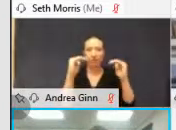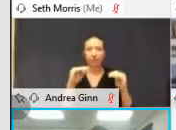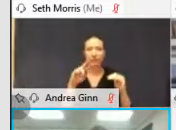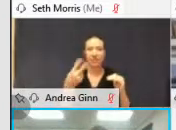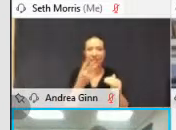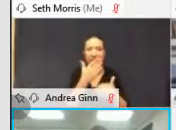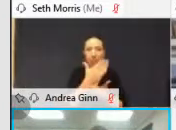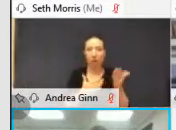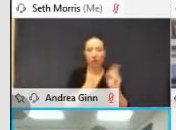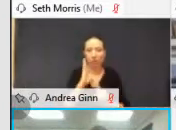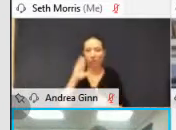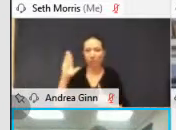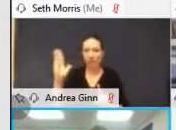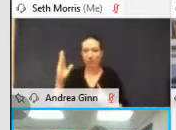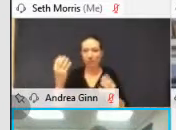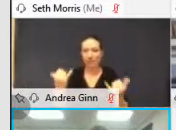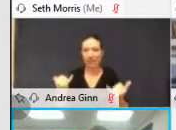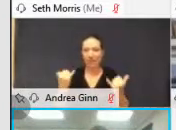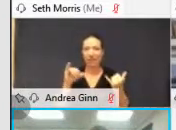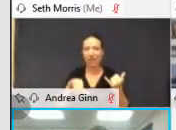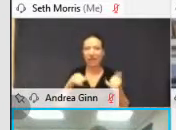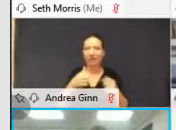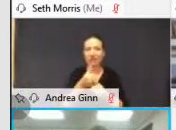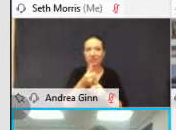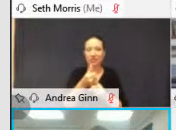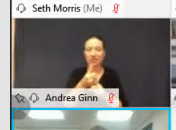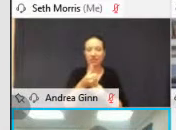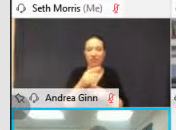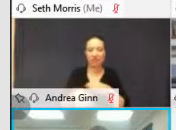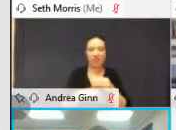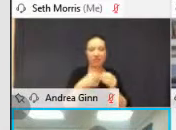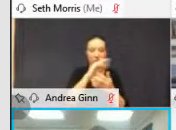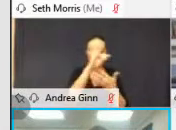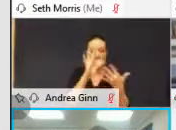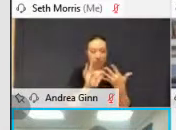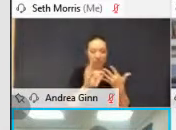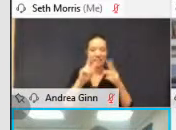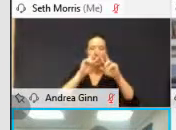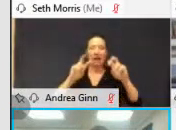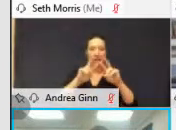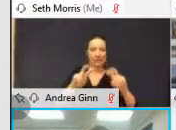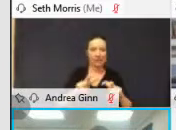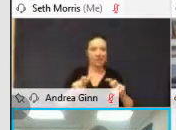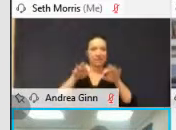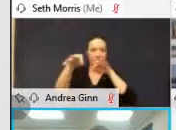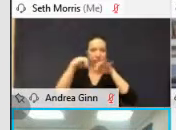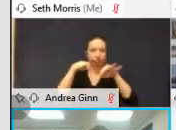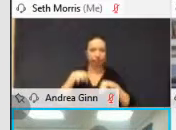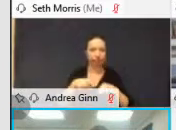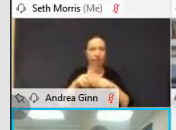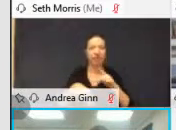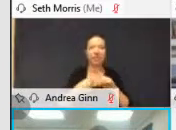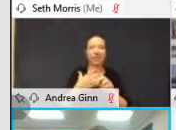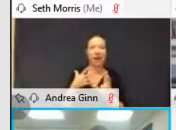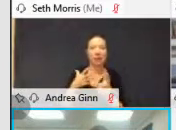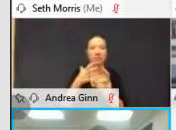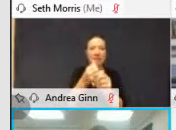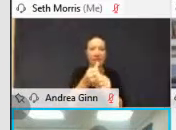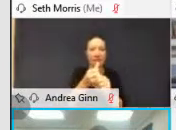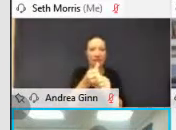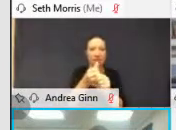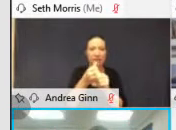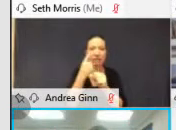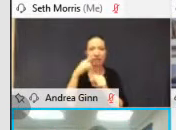presenting today is an analysis of those additional options and also an update on that assessment of the